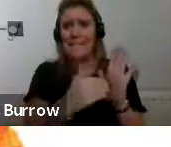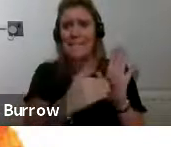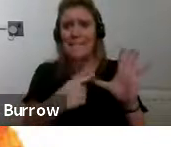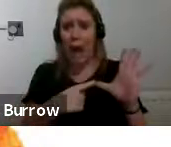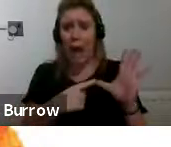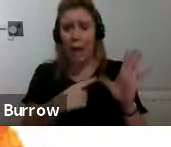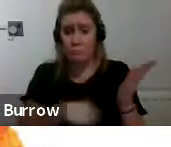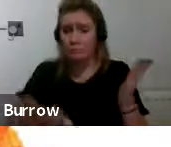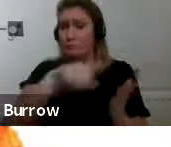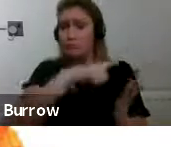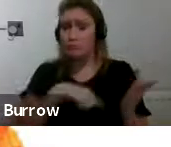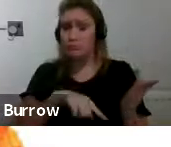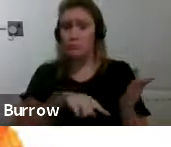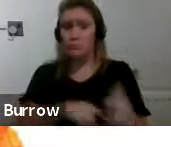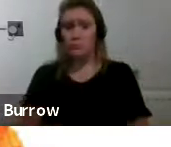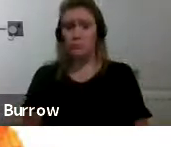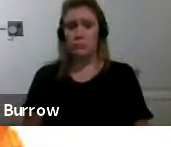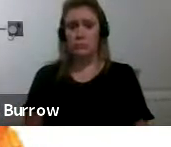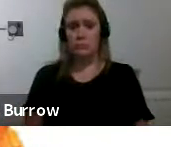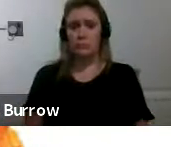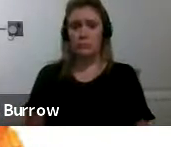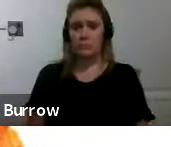I like pizza.